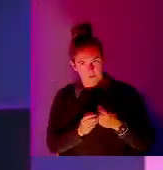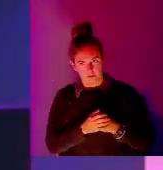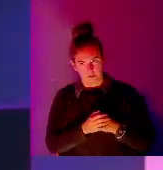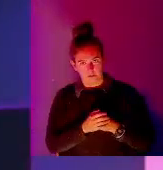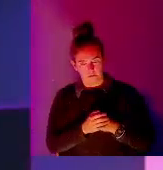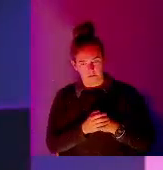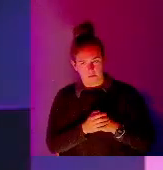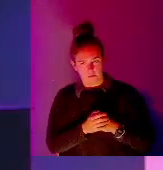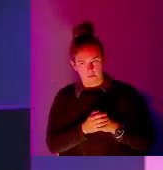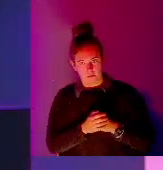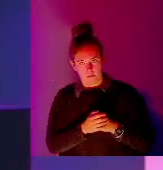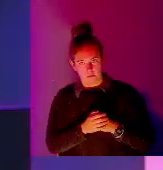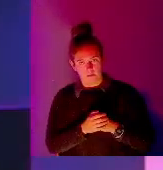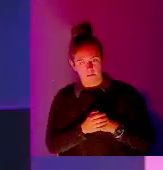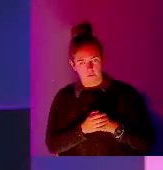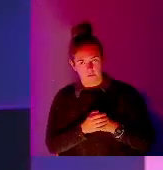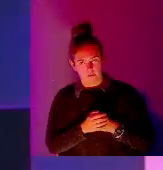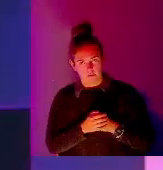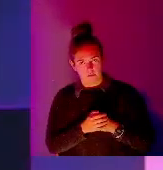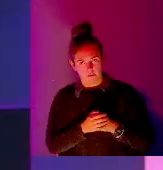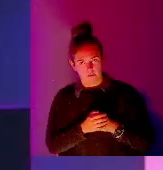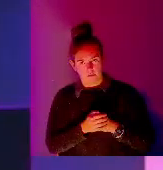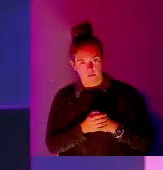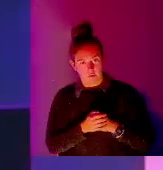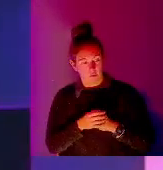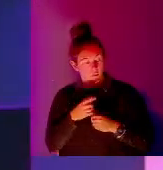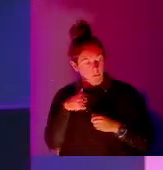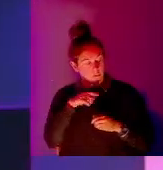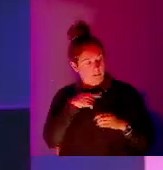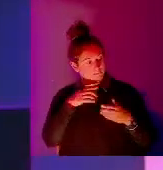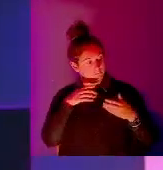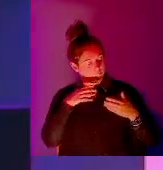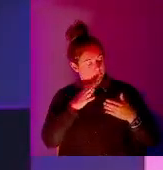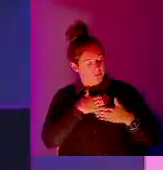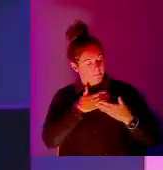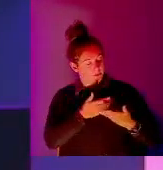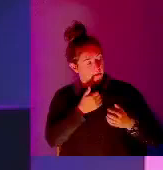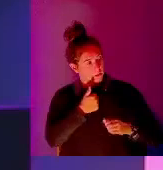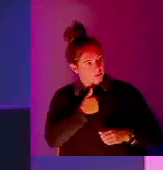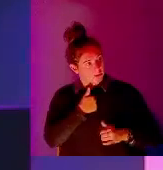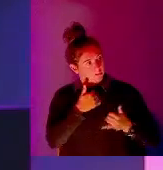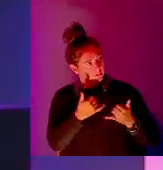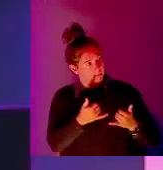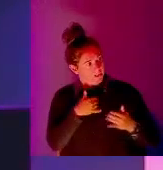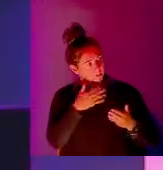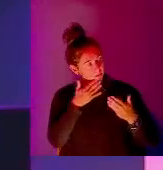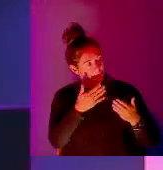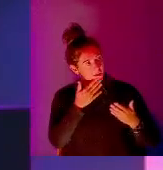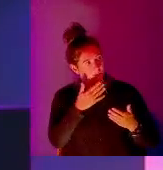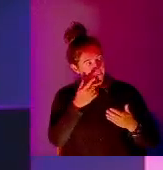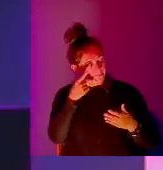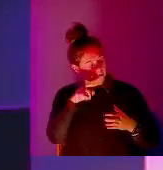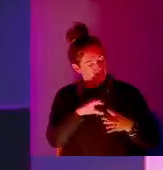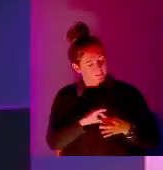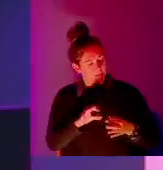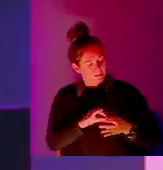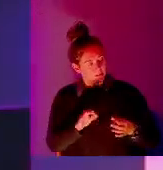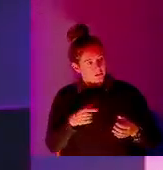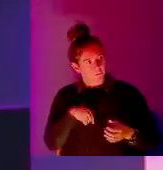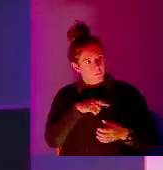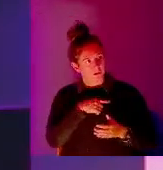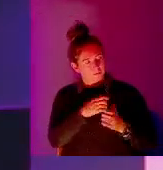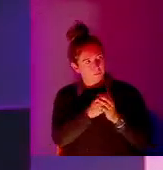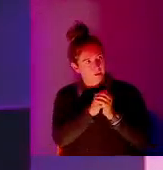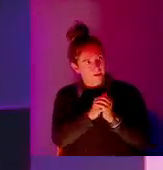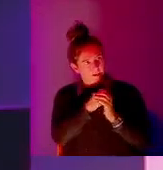So we submit ourselves to you today, Lord. We thank you for this message. And we pray that you use it for